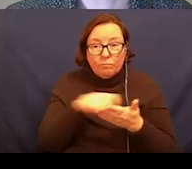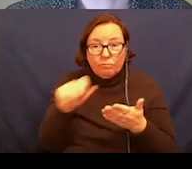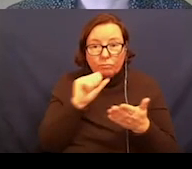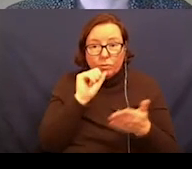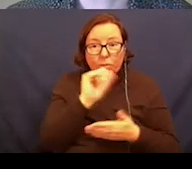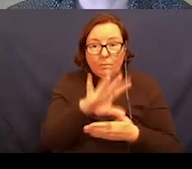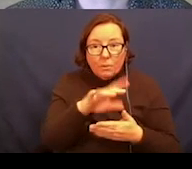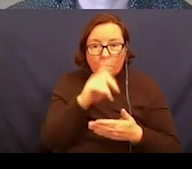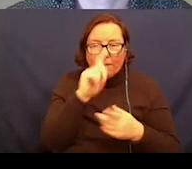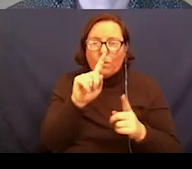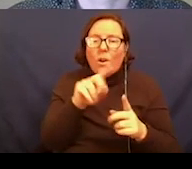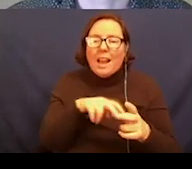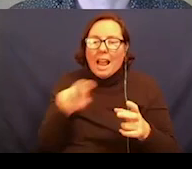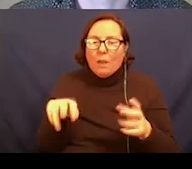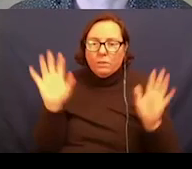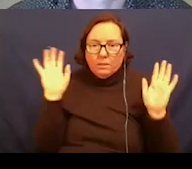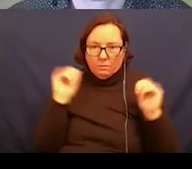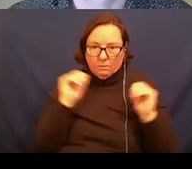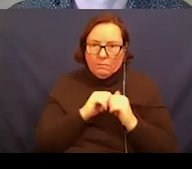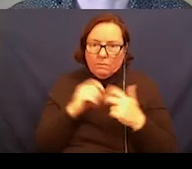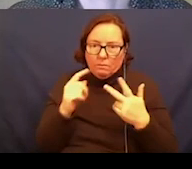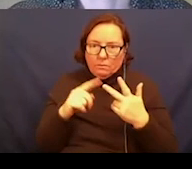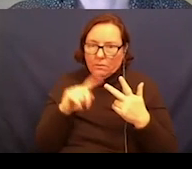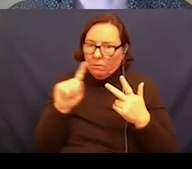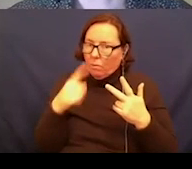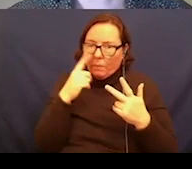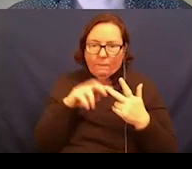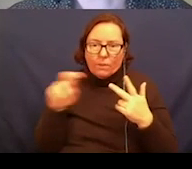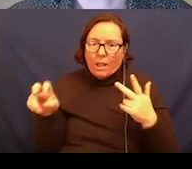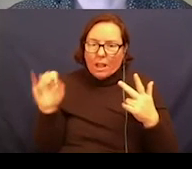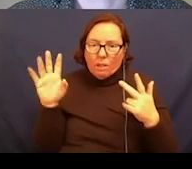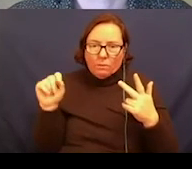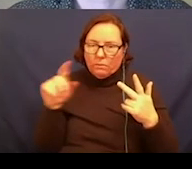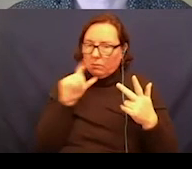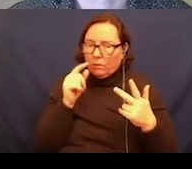but only do this if you want to leave the program.